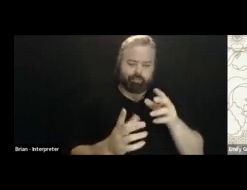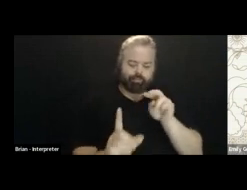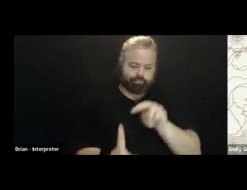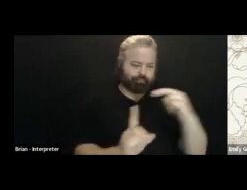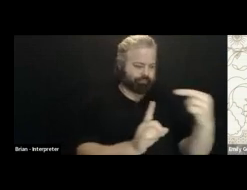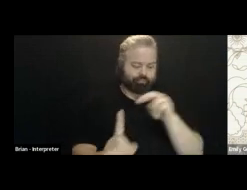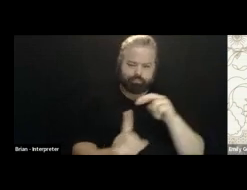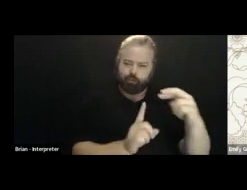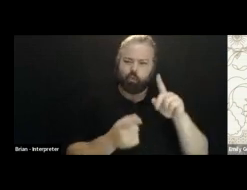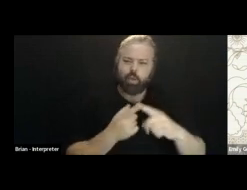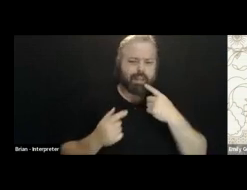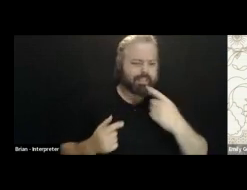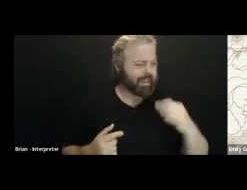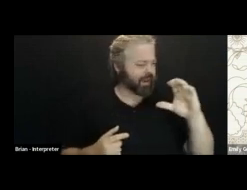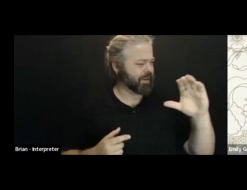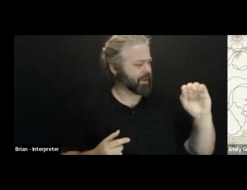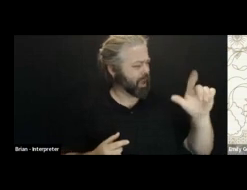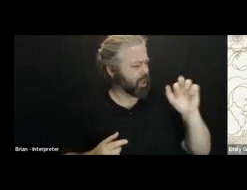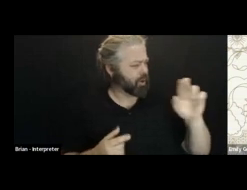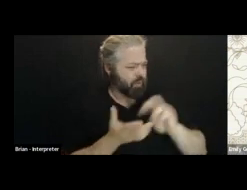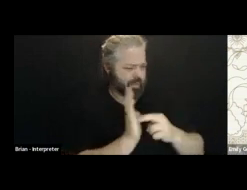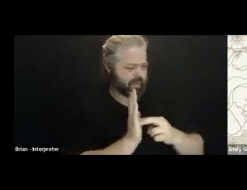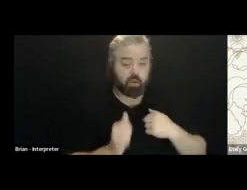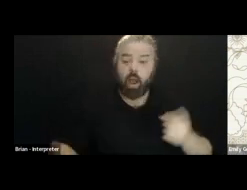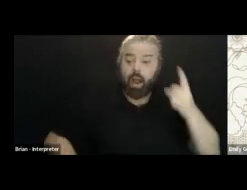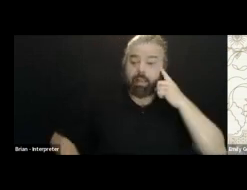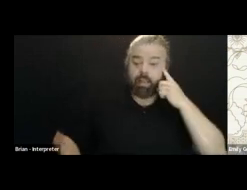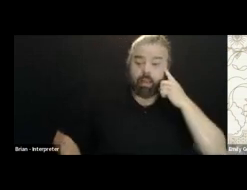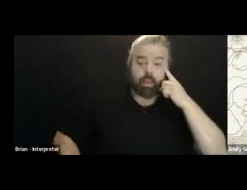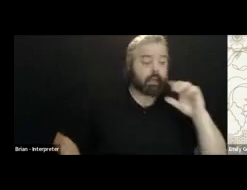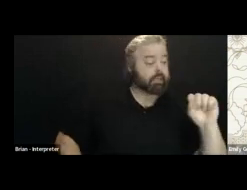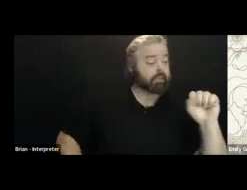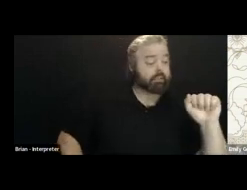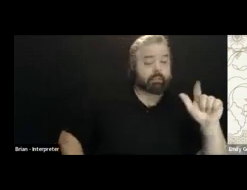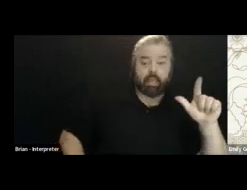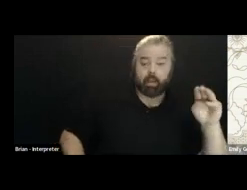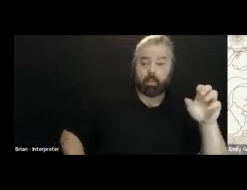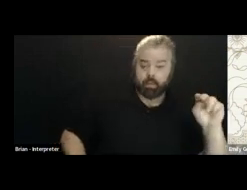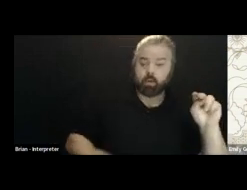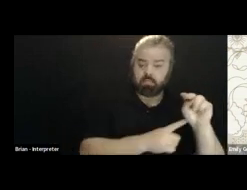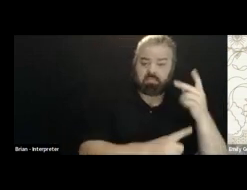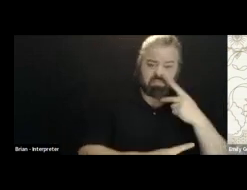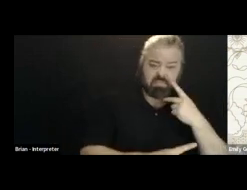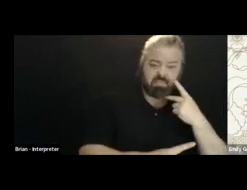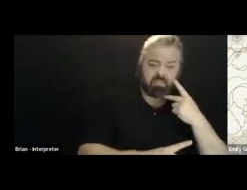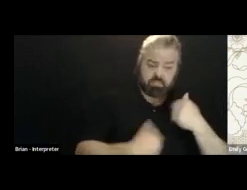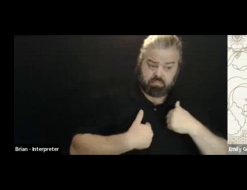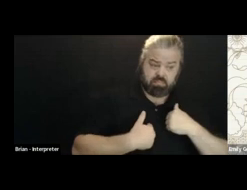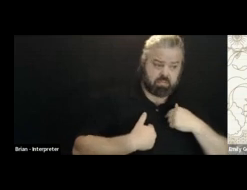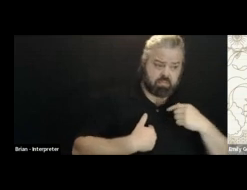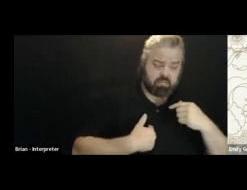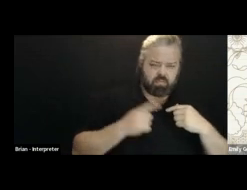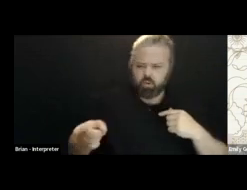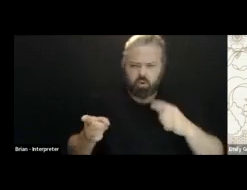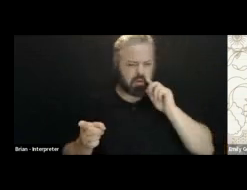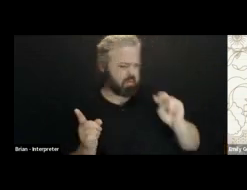color? What I think is sort of a salmon color may look more orange to you. So it's really about the contrast and what colors